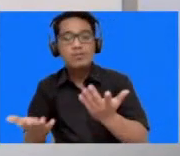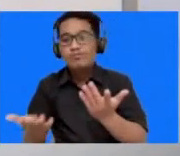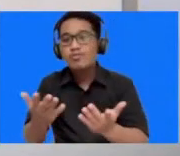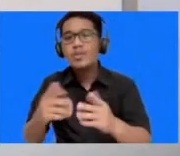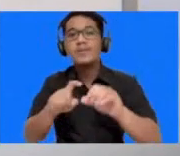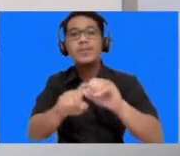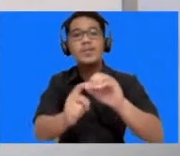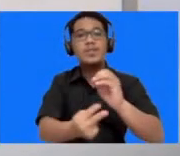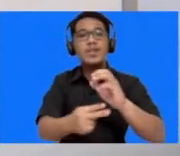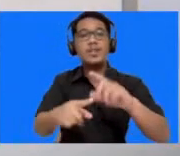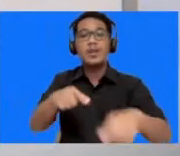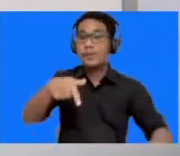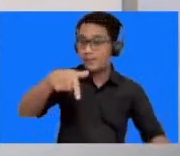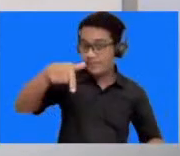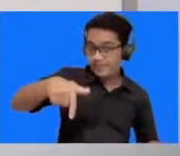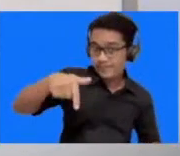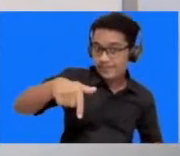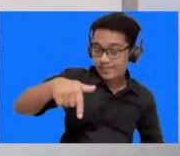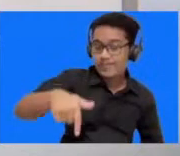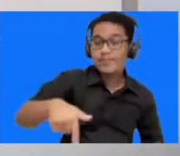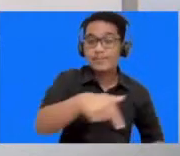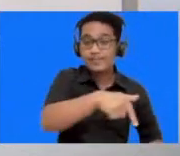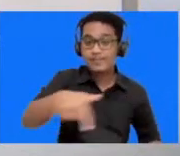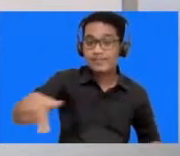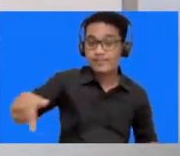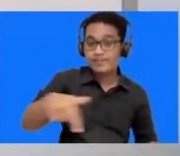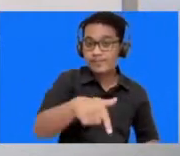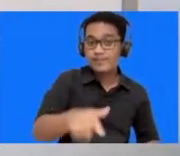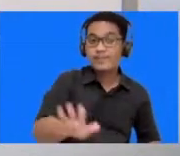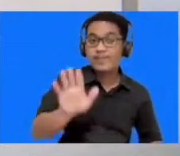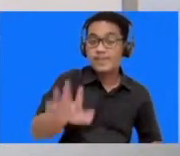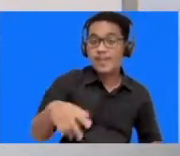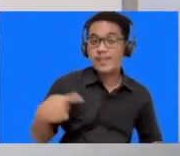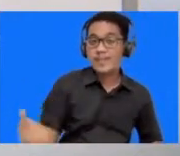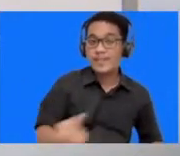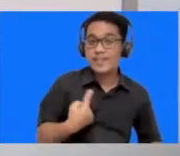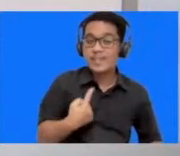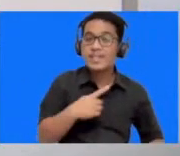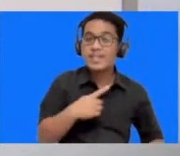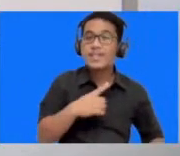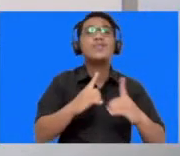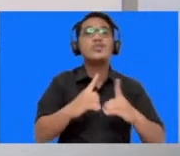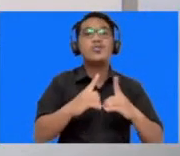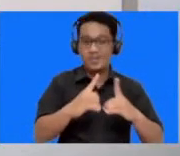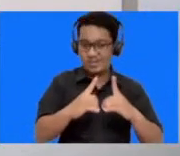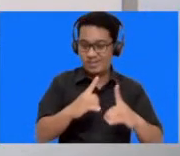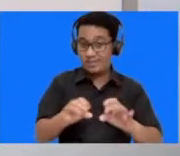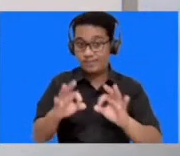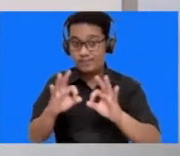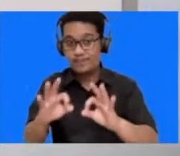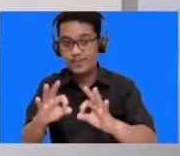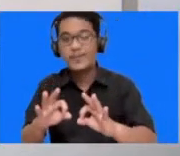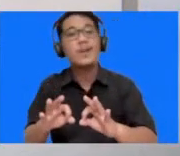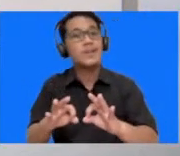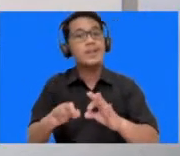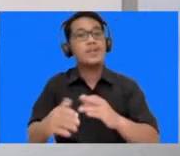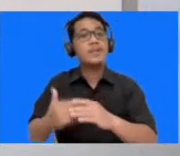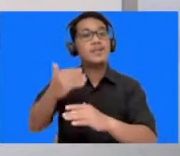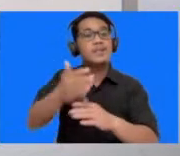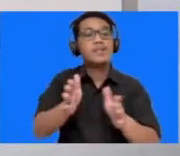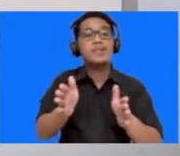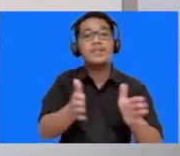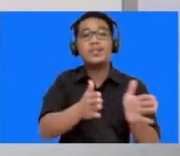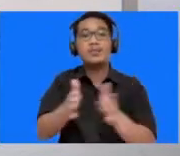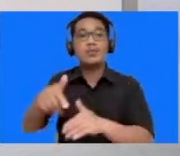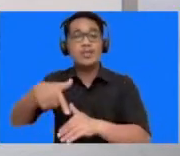answer session. So ladies and gentlemen, in this session, there are two distinguished guests, distinguished speakers who will be joining us